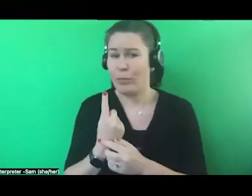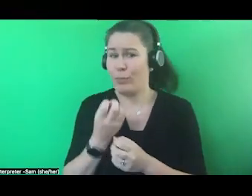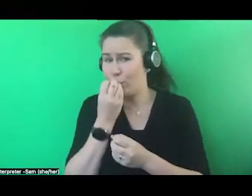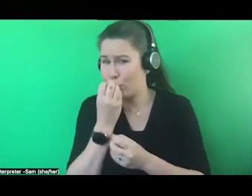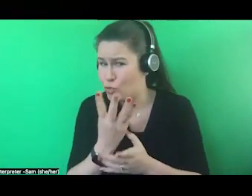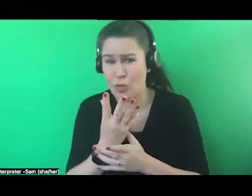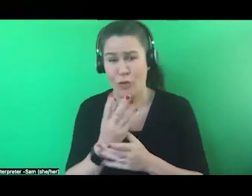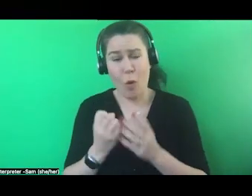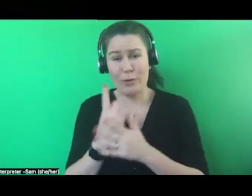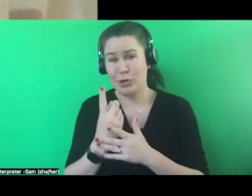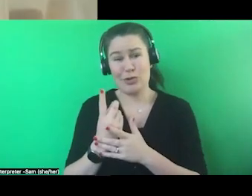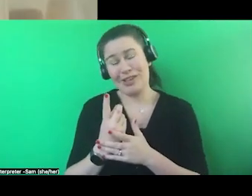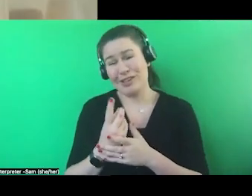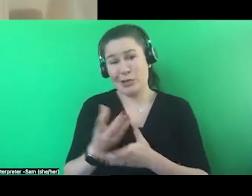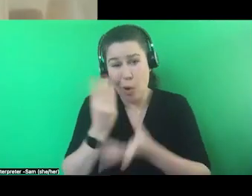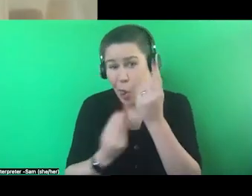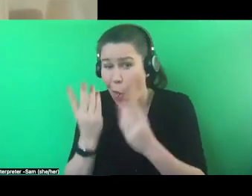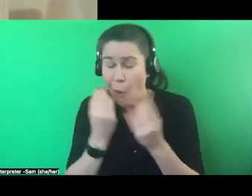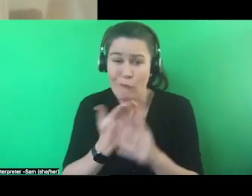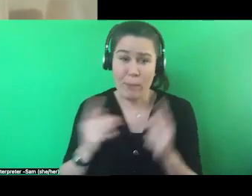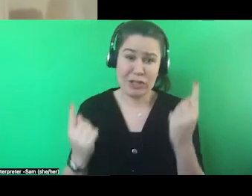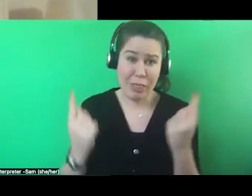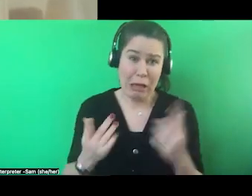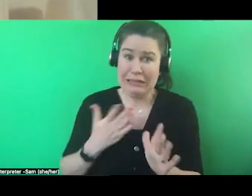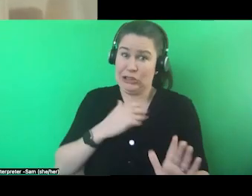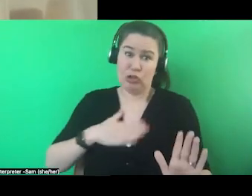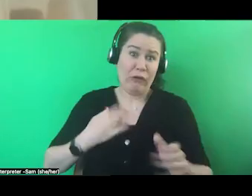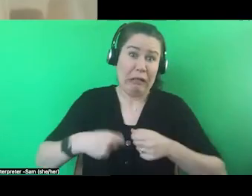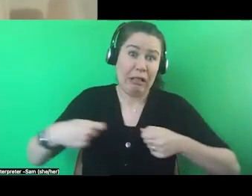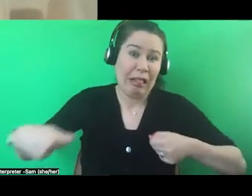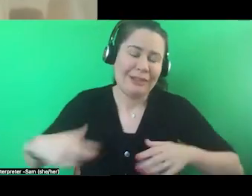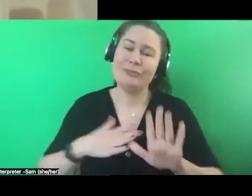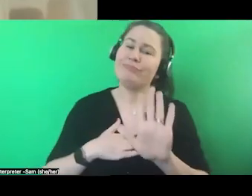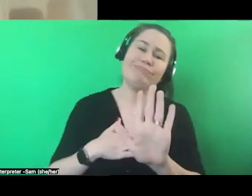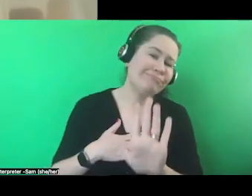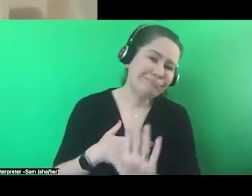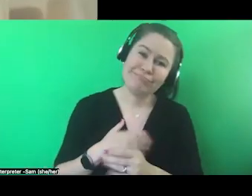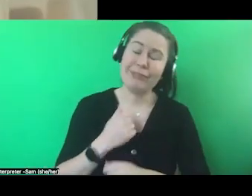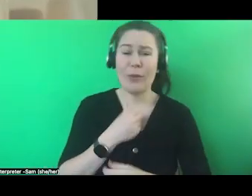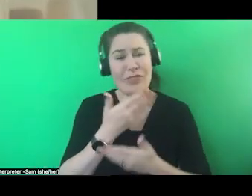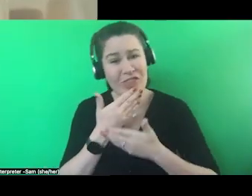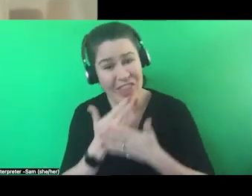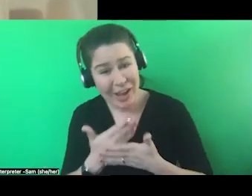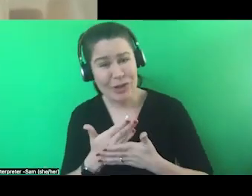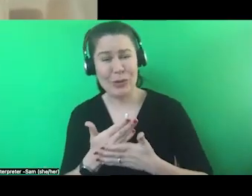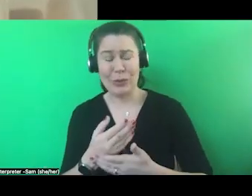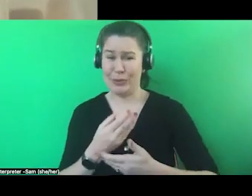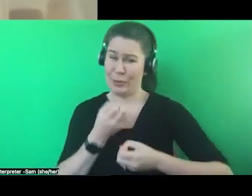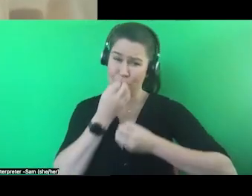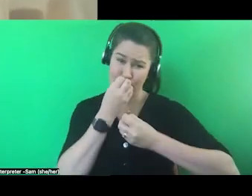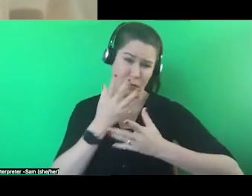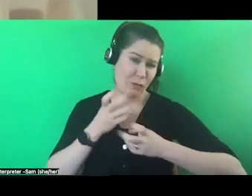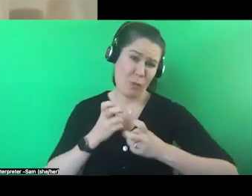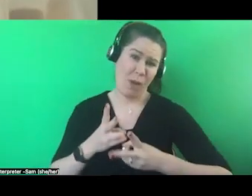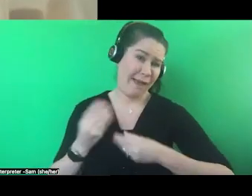not speak at length. Not at all, Chiara. Thank you for describing so beautifully